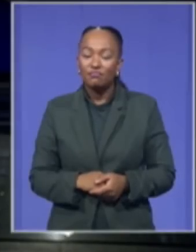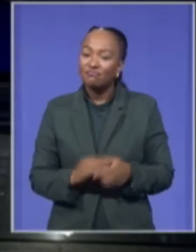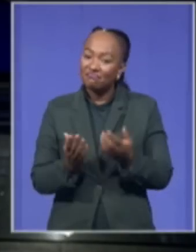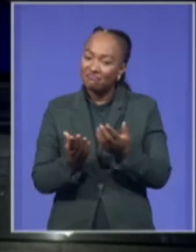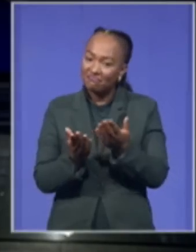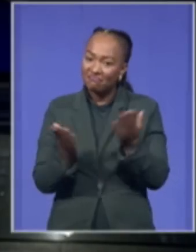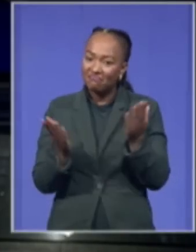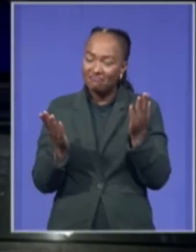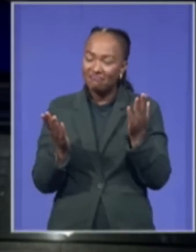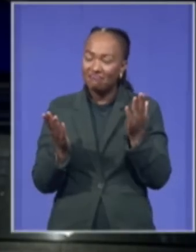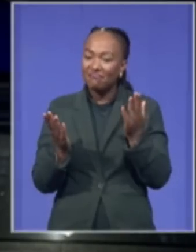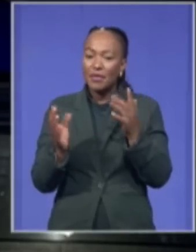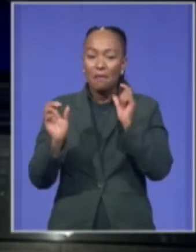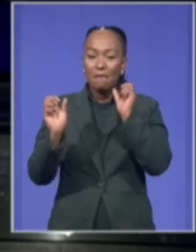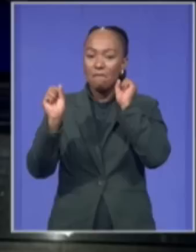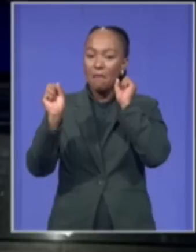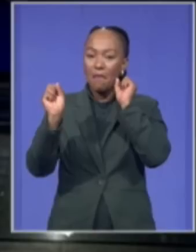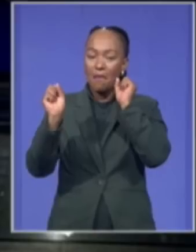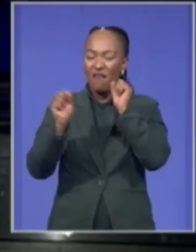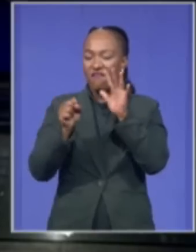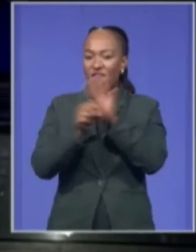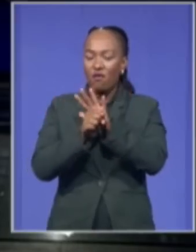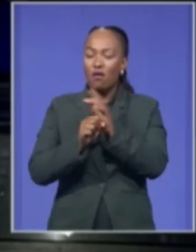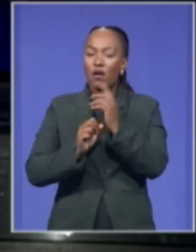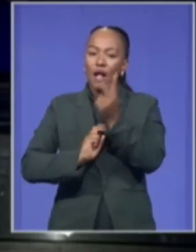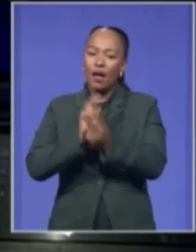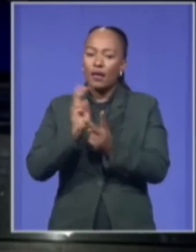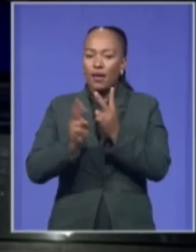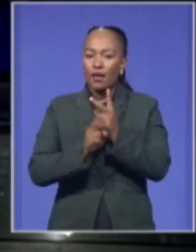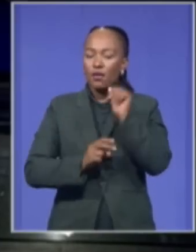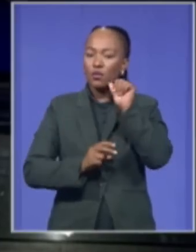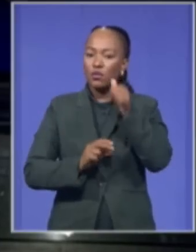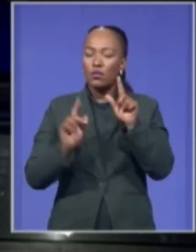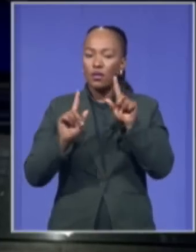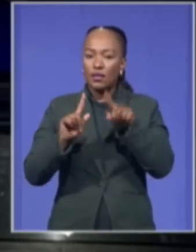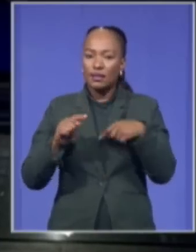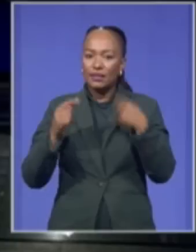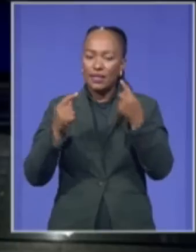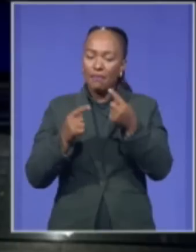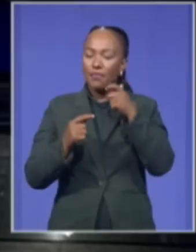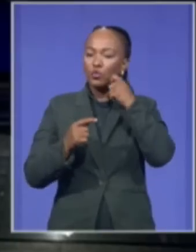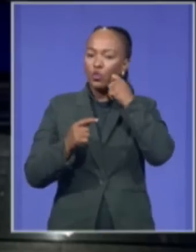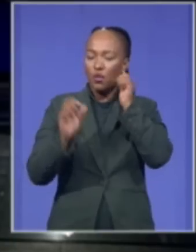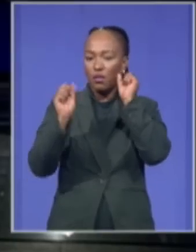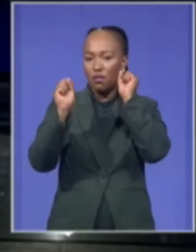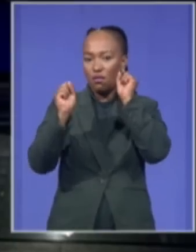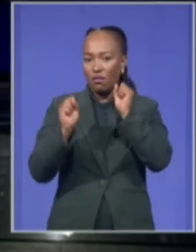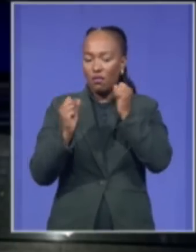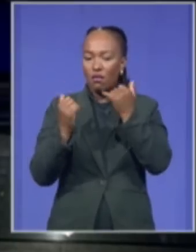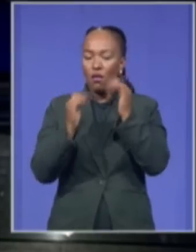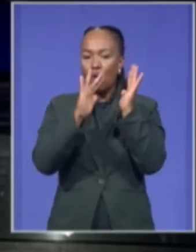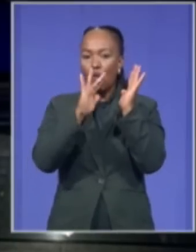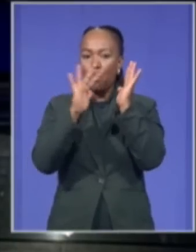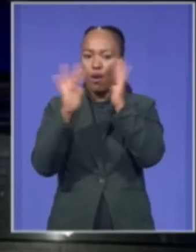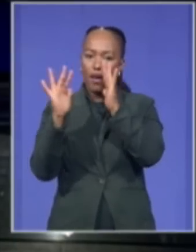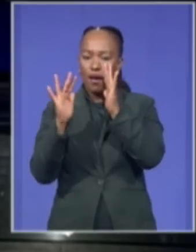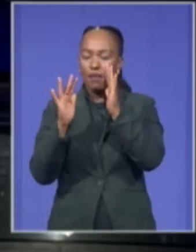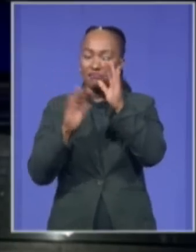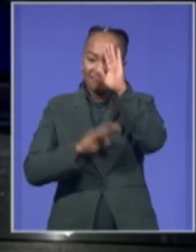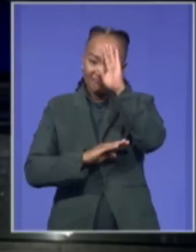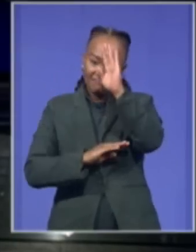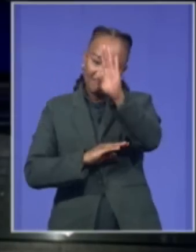Weso ho rwalla ha so qeta moru ha di rengwe hape ho sasa ke ba moifo wa ditaba tsa Setswana ho latela Bolepi.